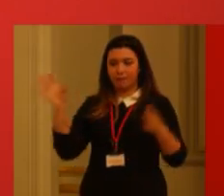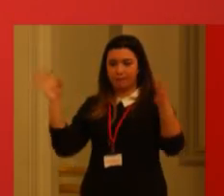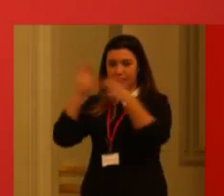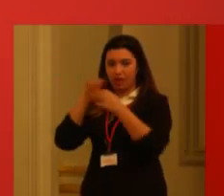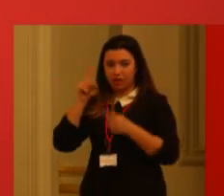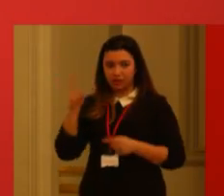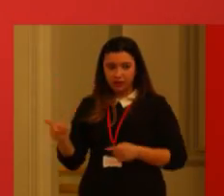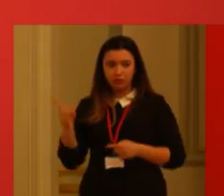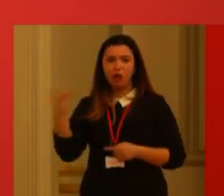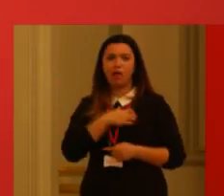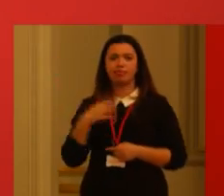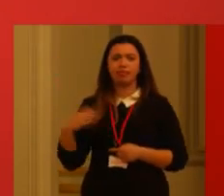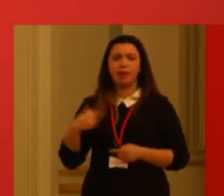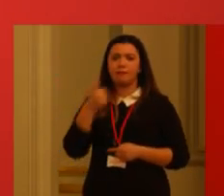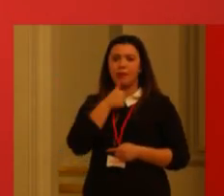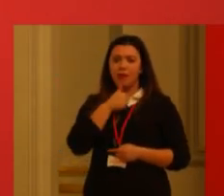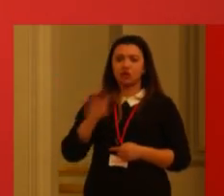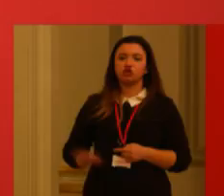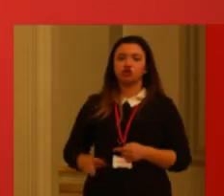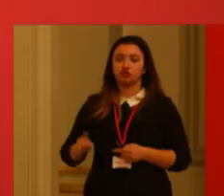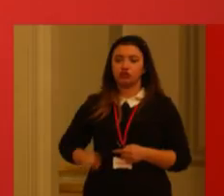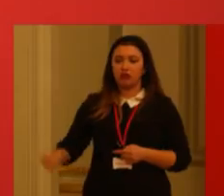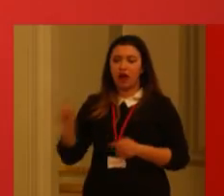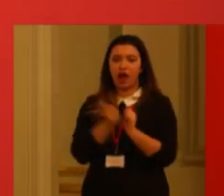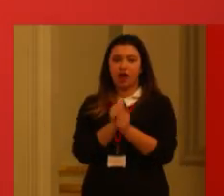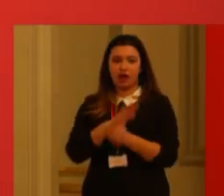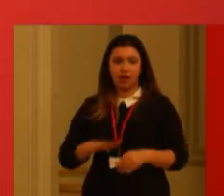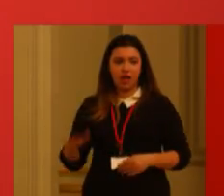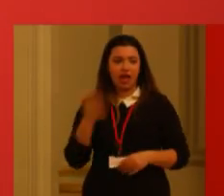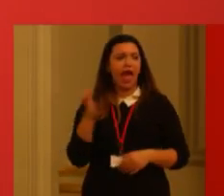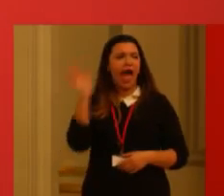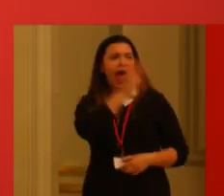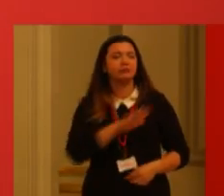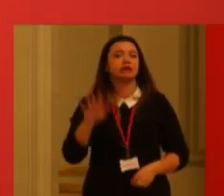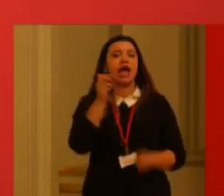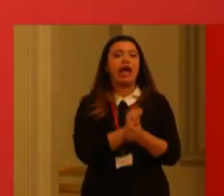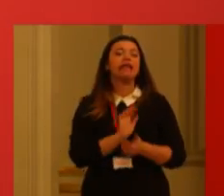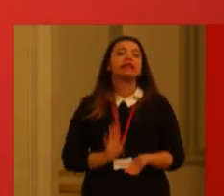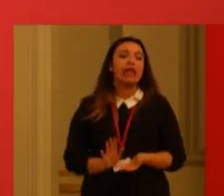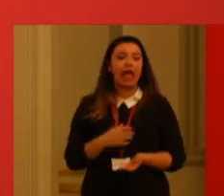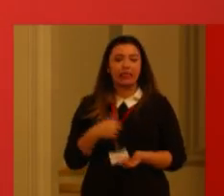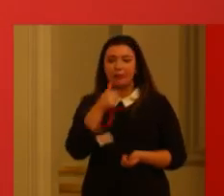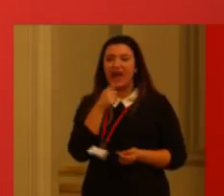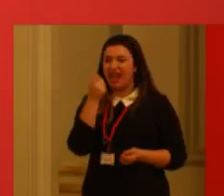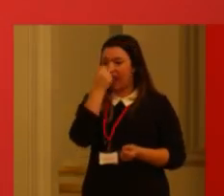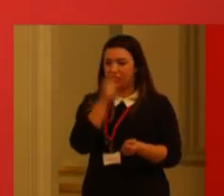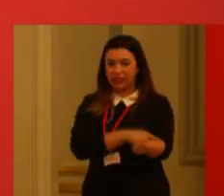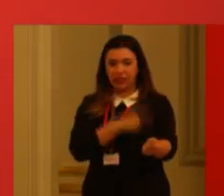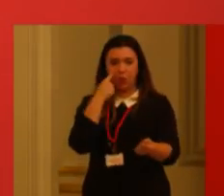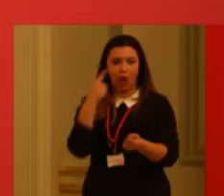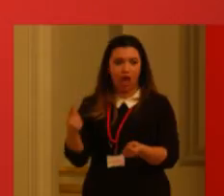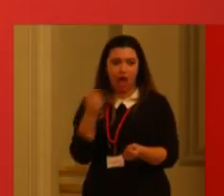of ministry, and it says social policies and families. Families being a core family composed